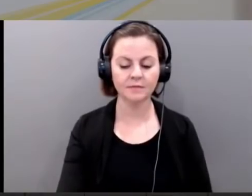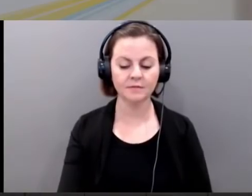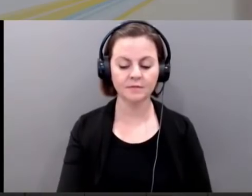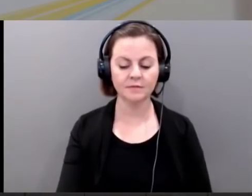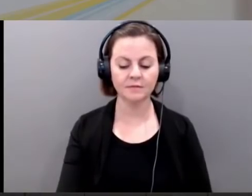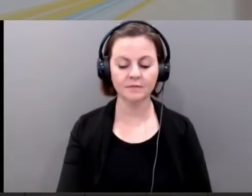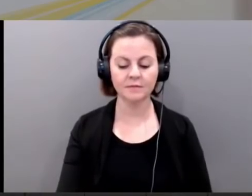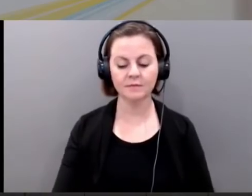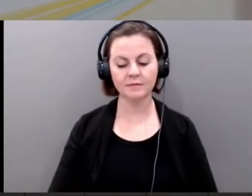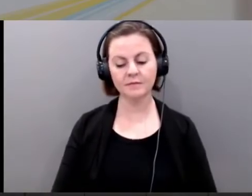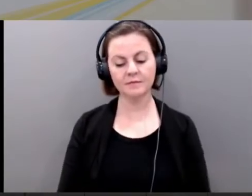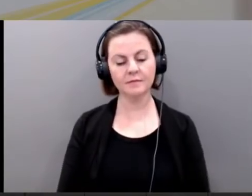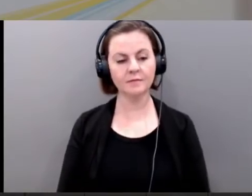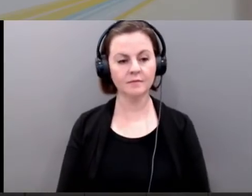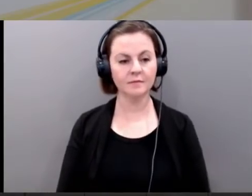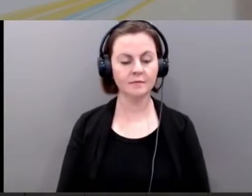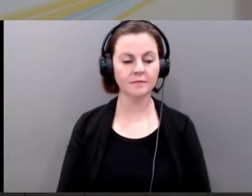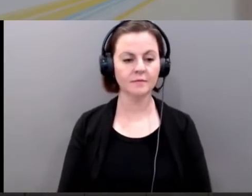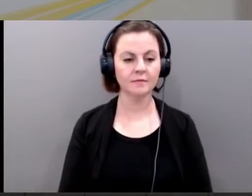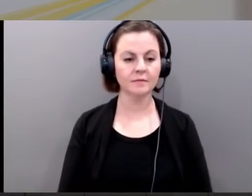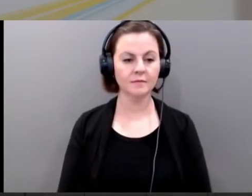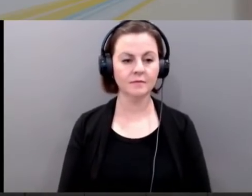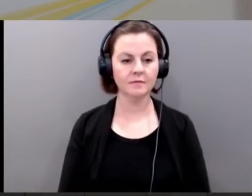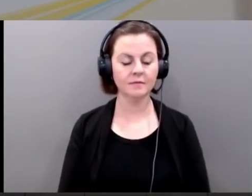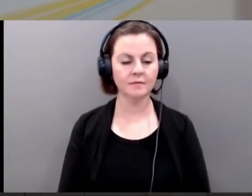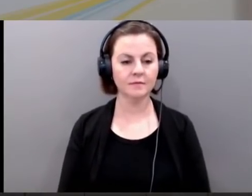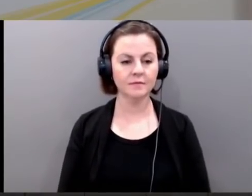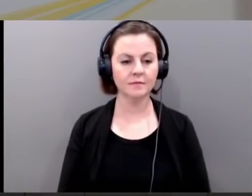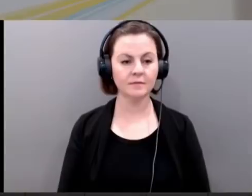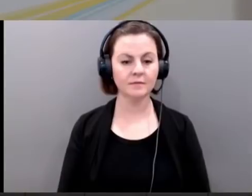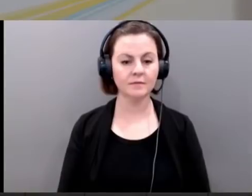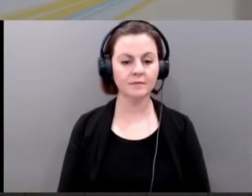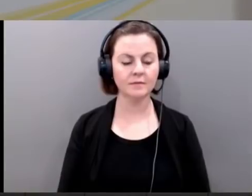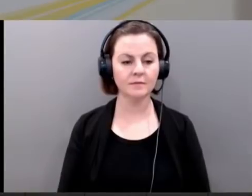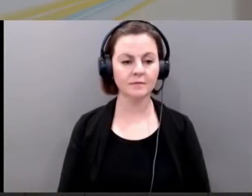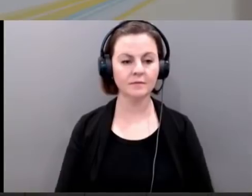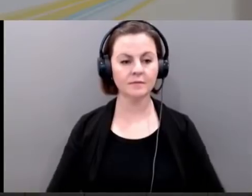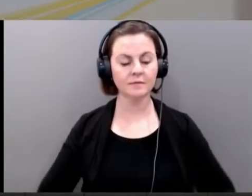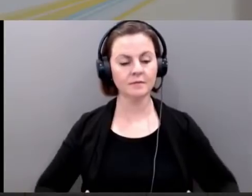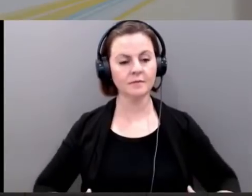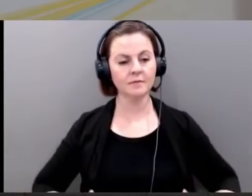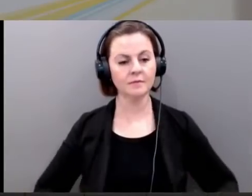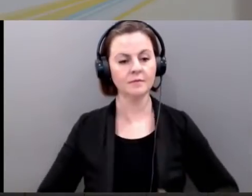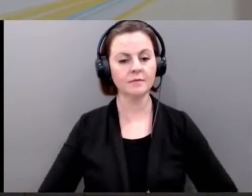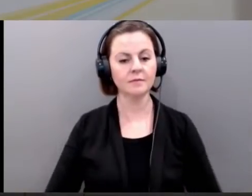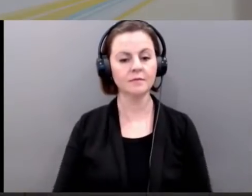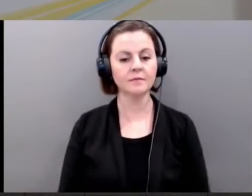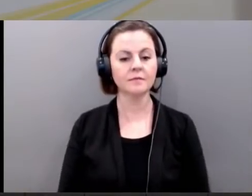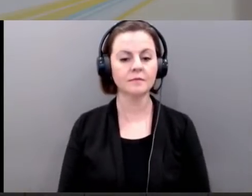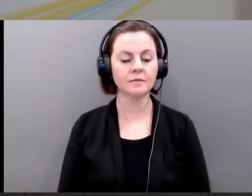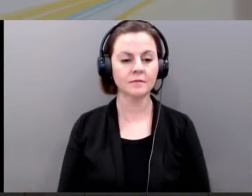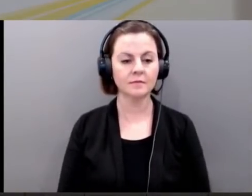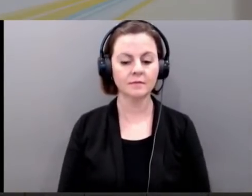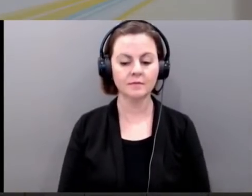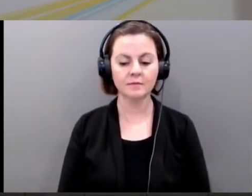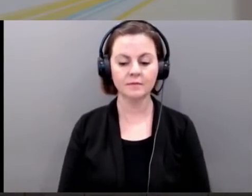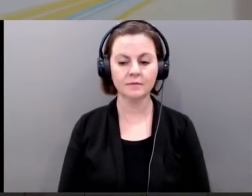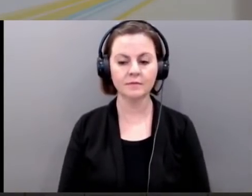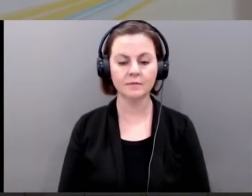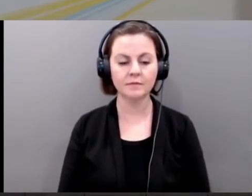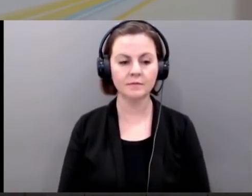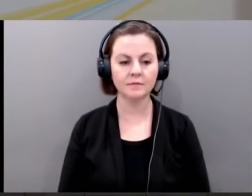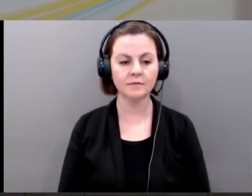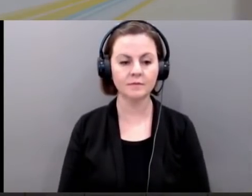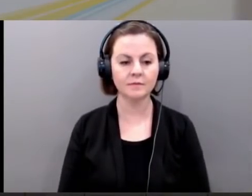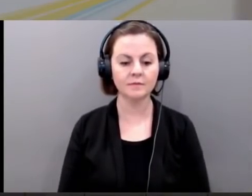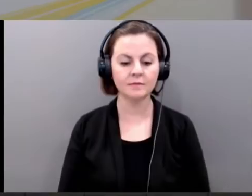les cas d'hier. Ils sont tous les 21 ans jusqu'à 30